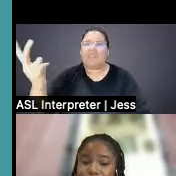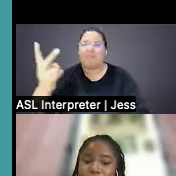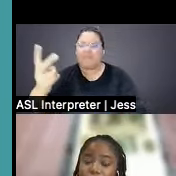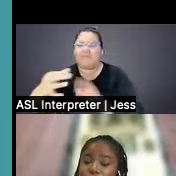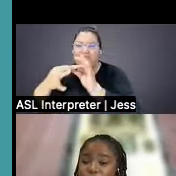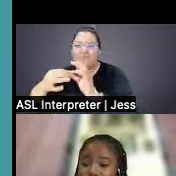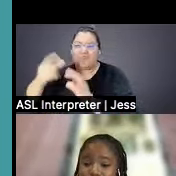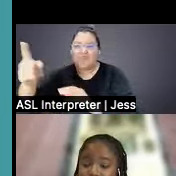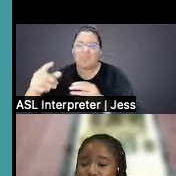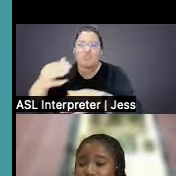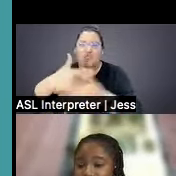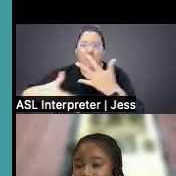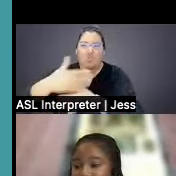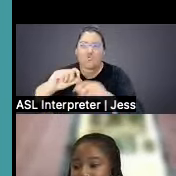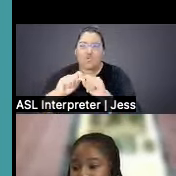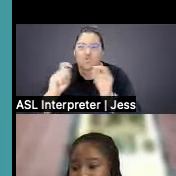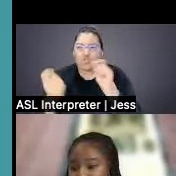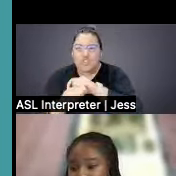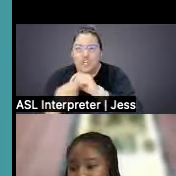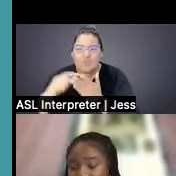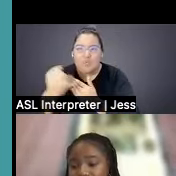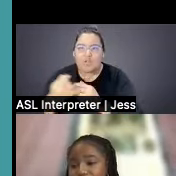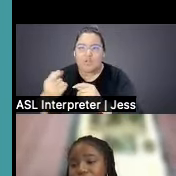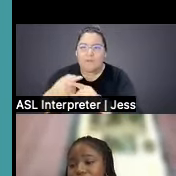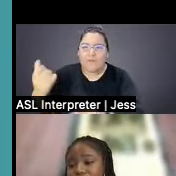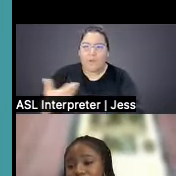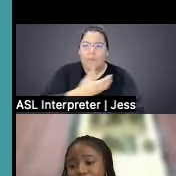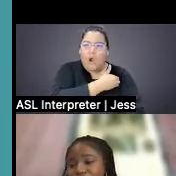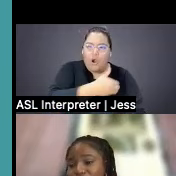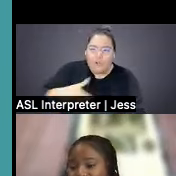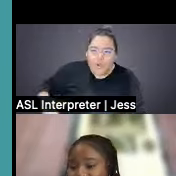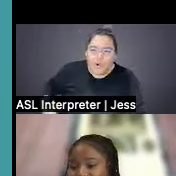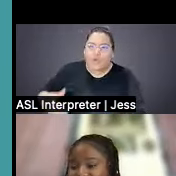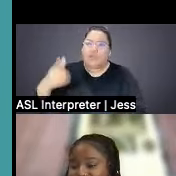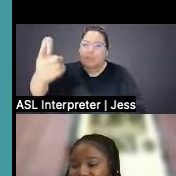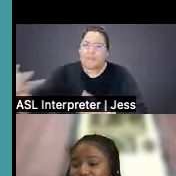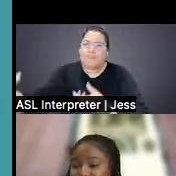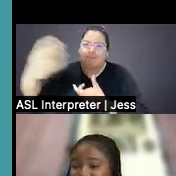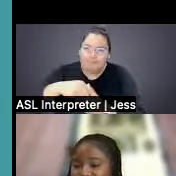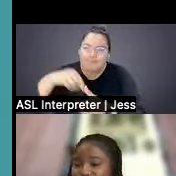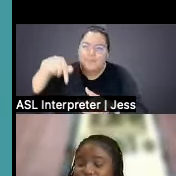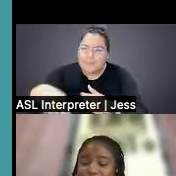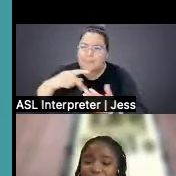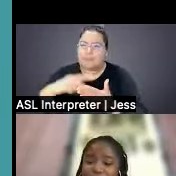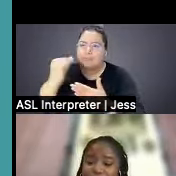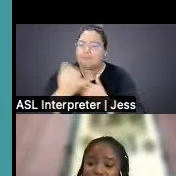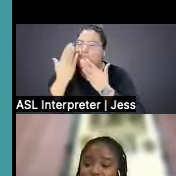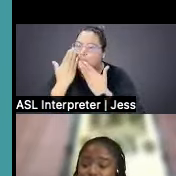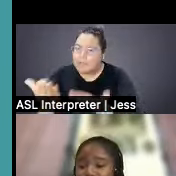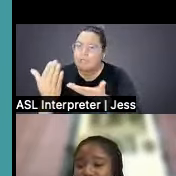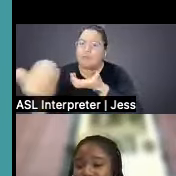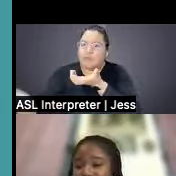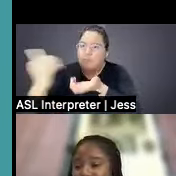Harvard, who worked on the case studies that are part of this curriculum. So thank you guys so much for your partnership.